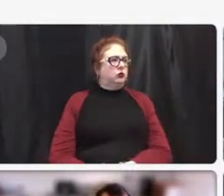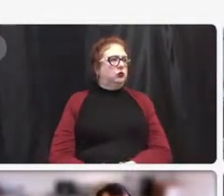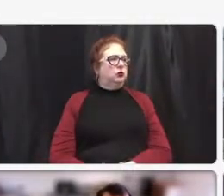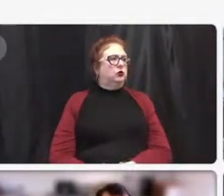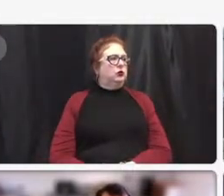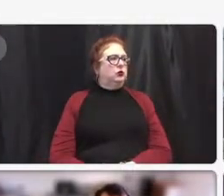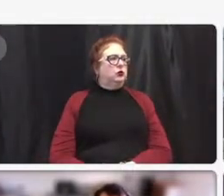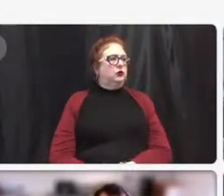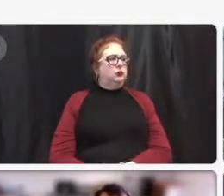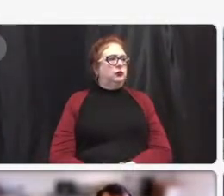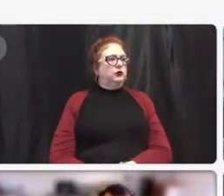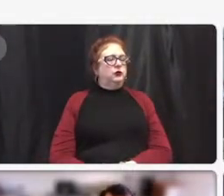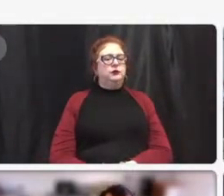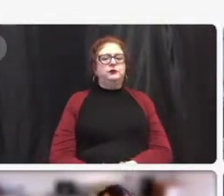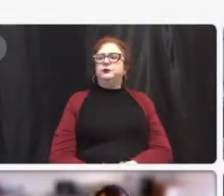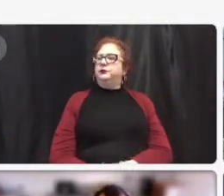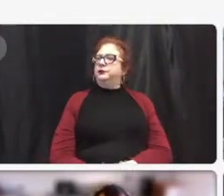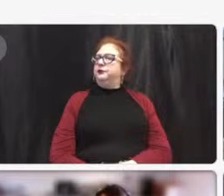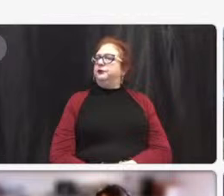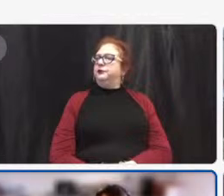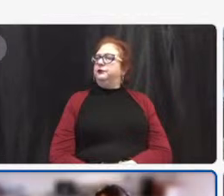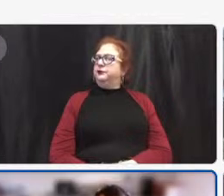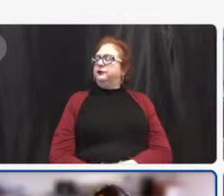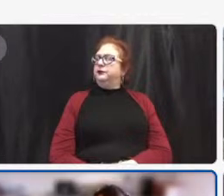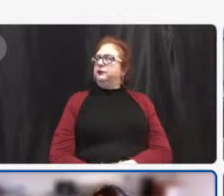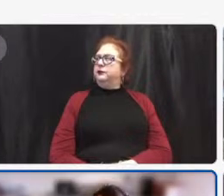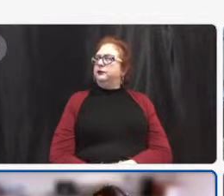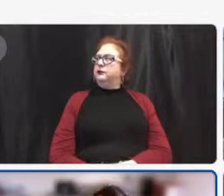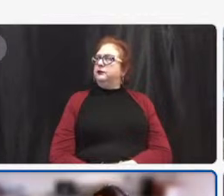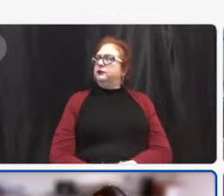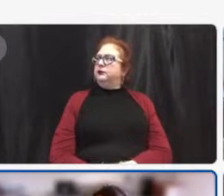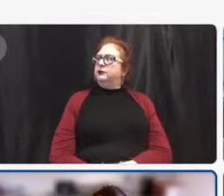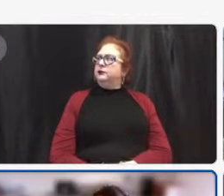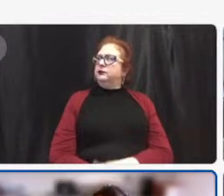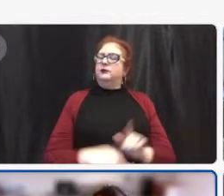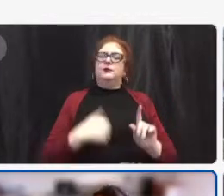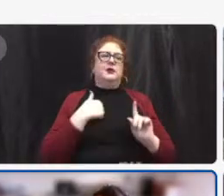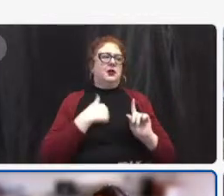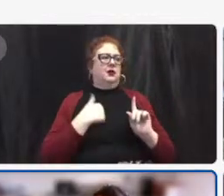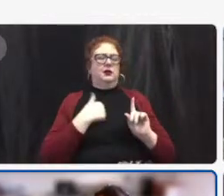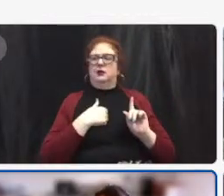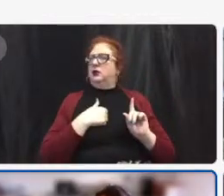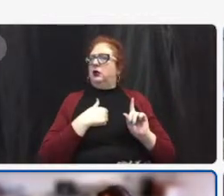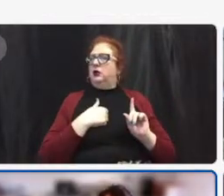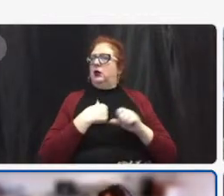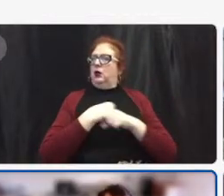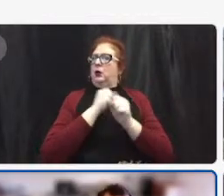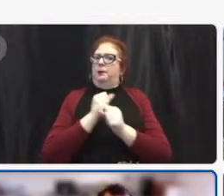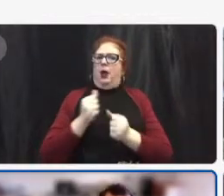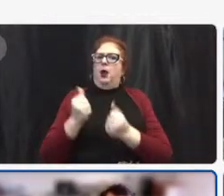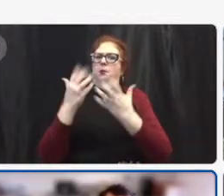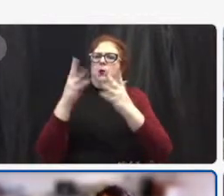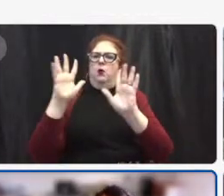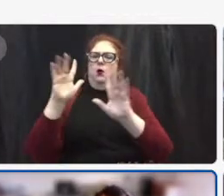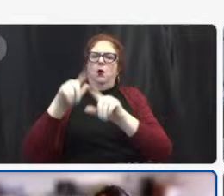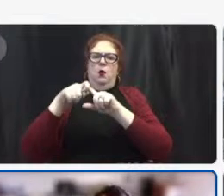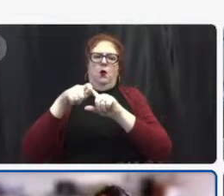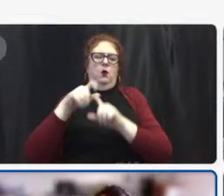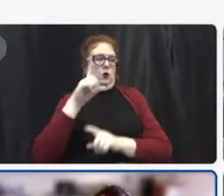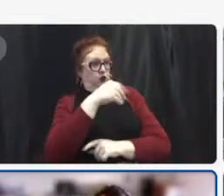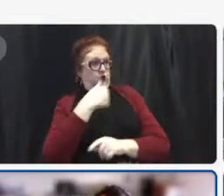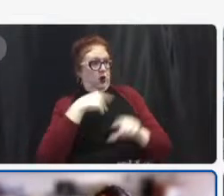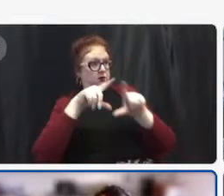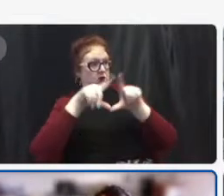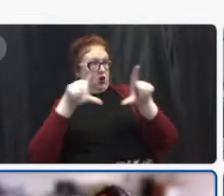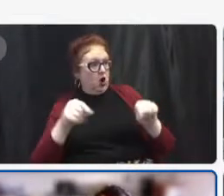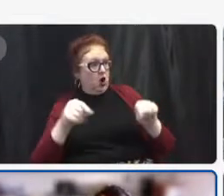Make a motion to approve the application as submitted. I'm sorry. Hold on before we make any motions here. Do we have a card or anything